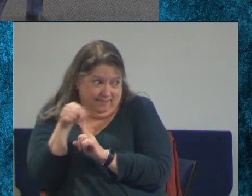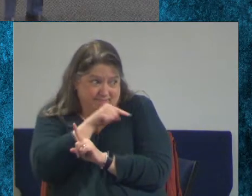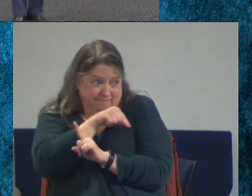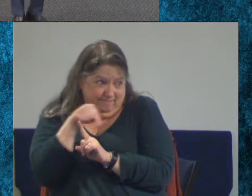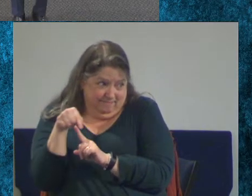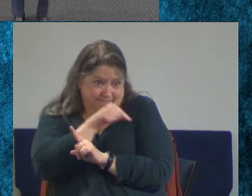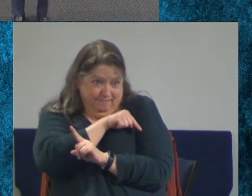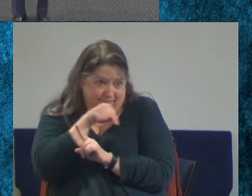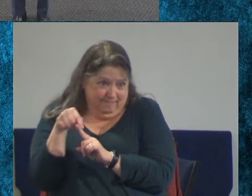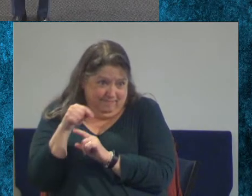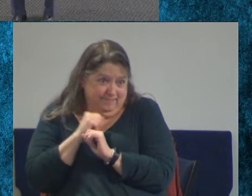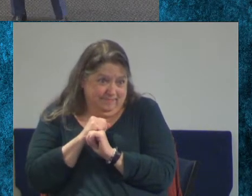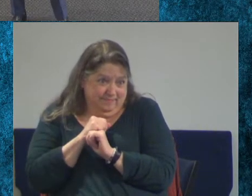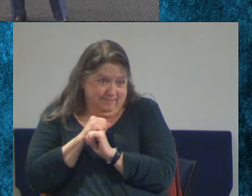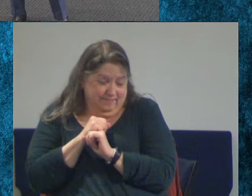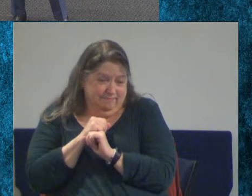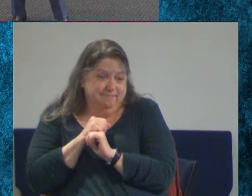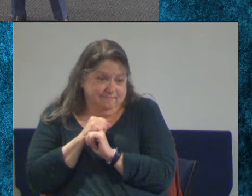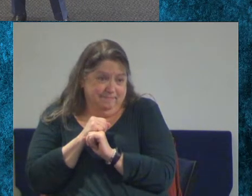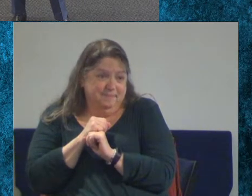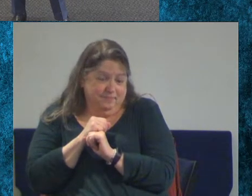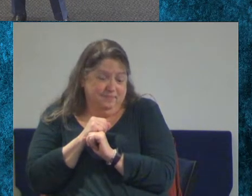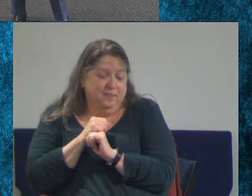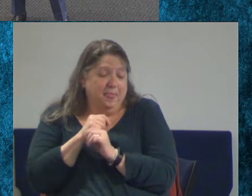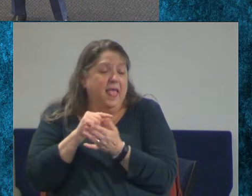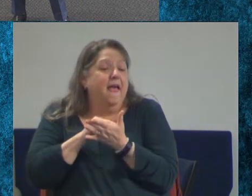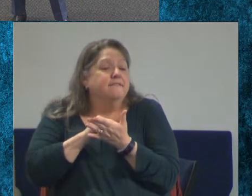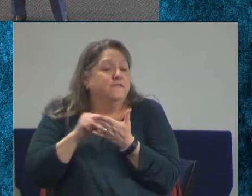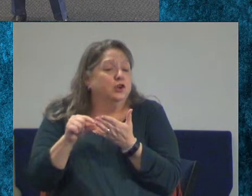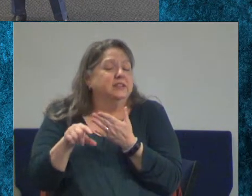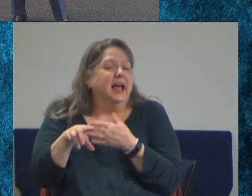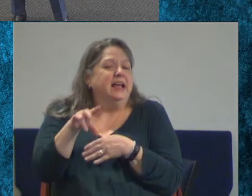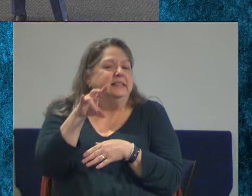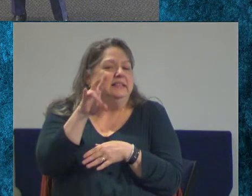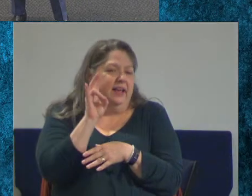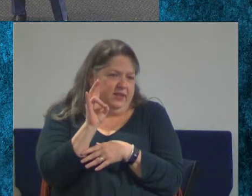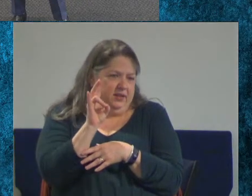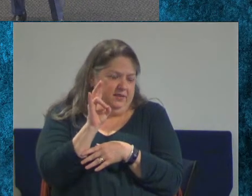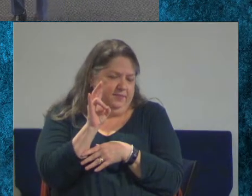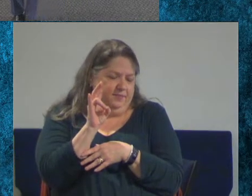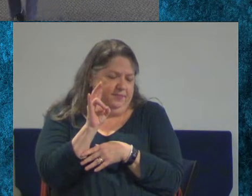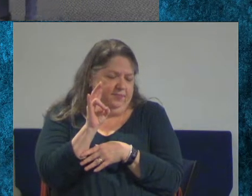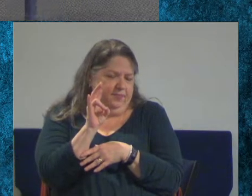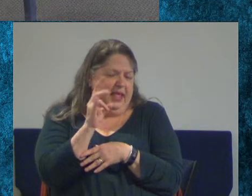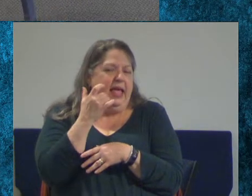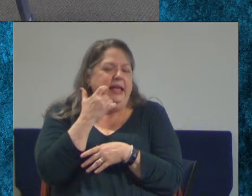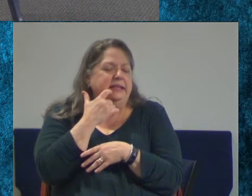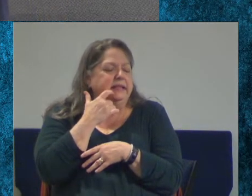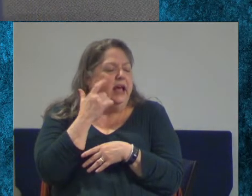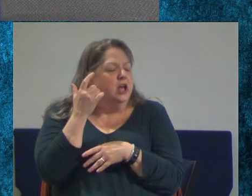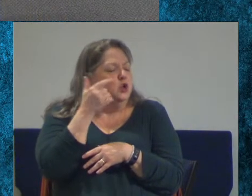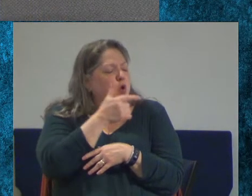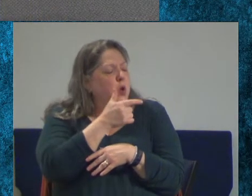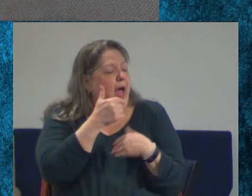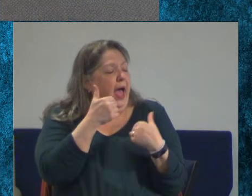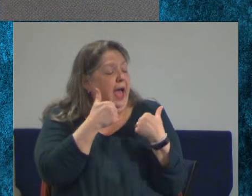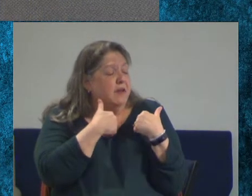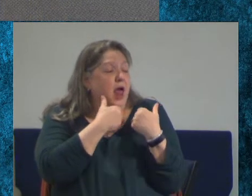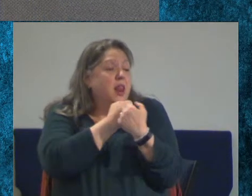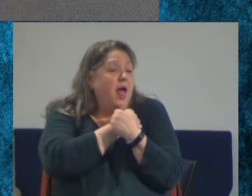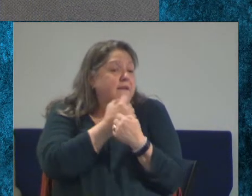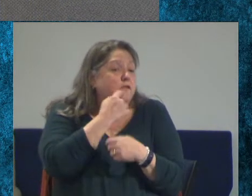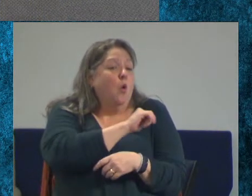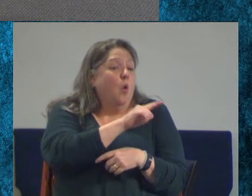he touches in on it again in verse 7, reinforces that joy that comes from his love for the saints. And then